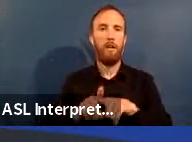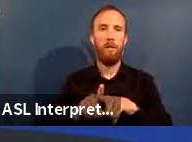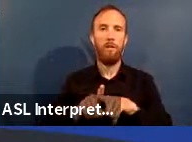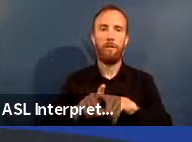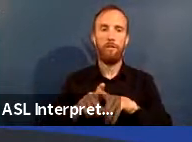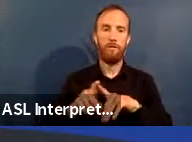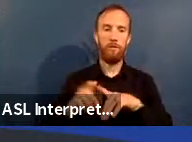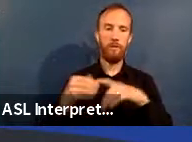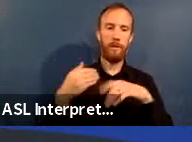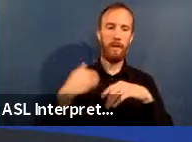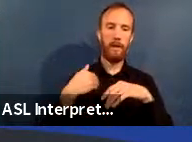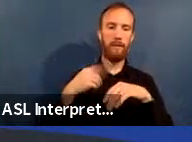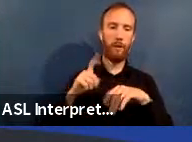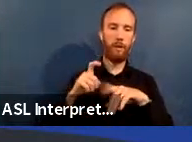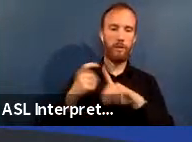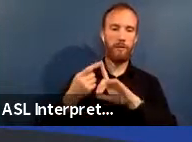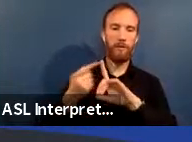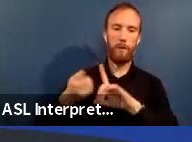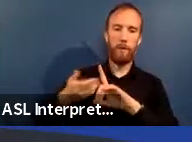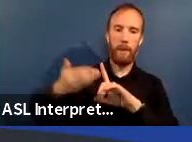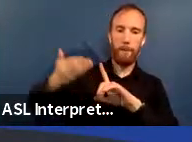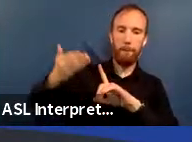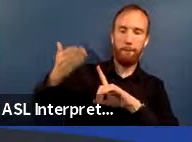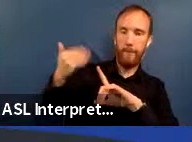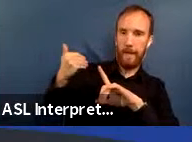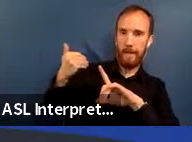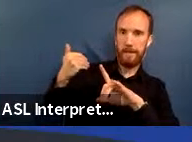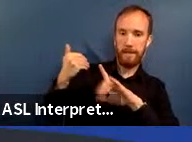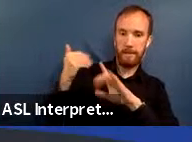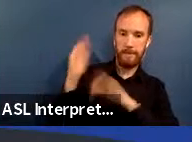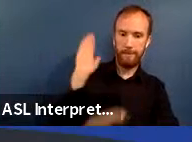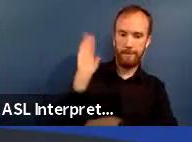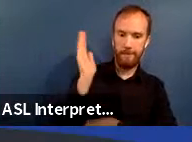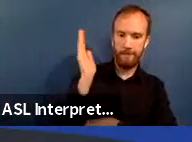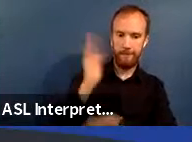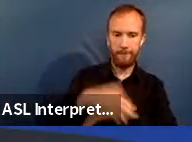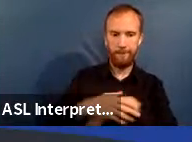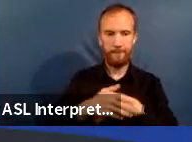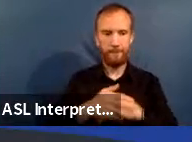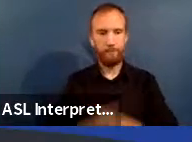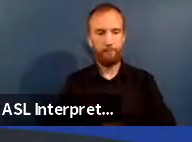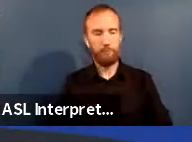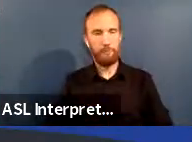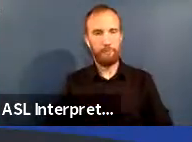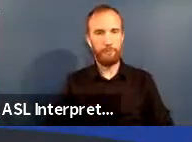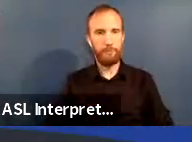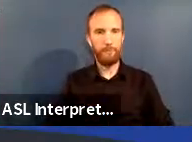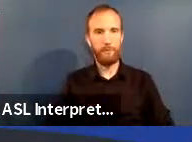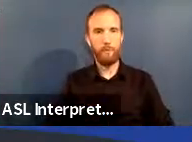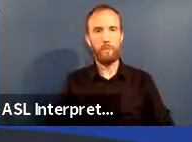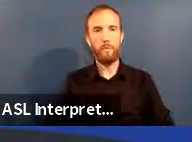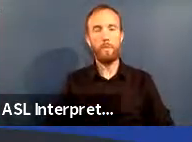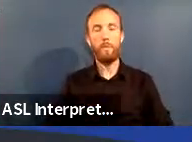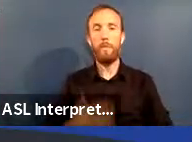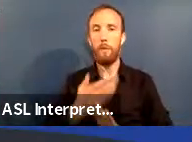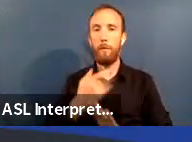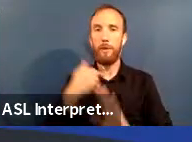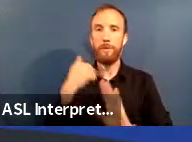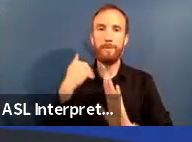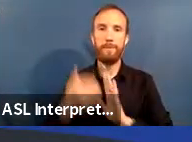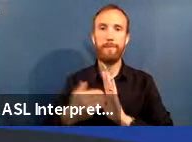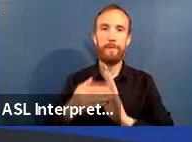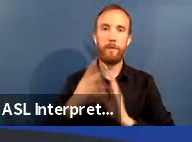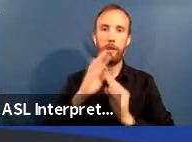previous sessions, and we want to share that information here. But before we get to those, I just want to insert here another reminder